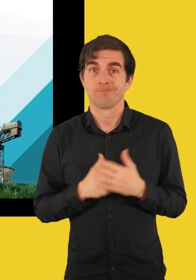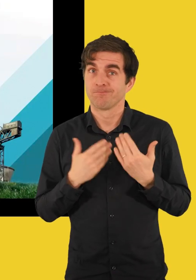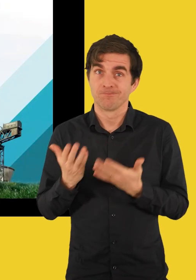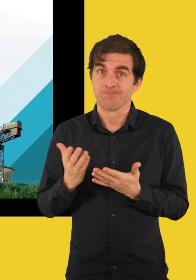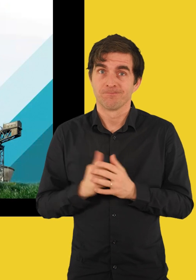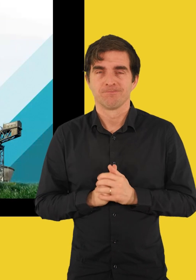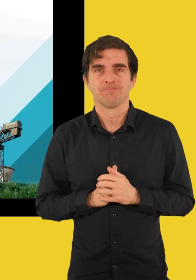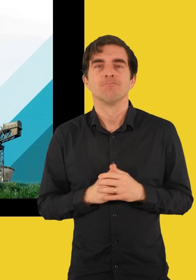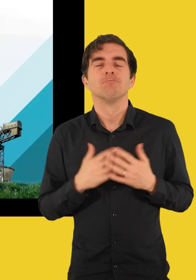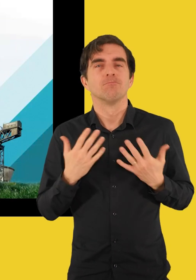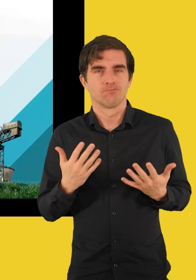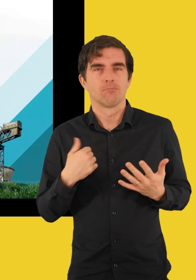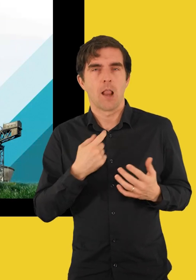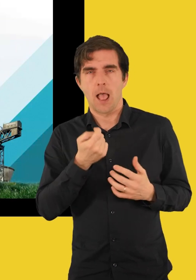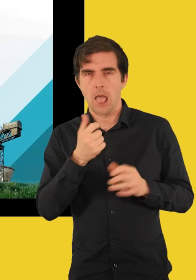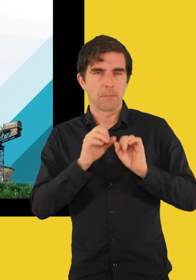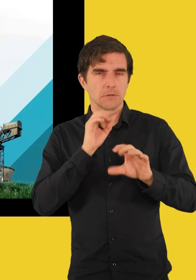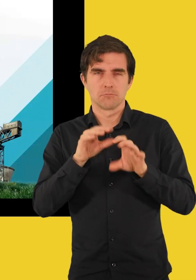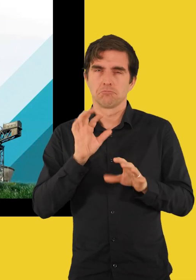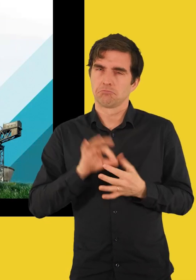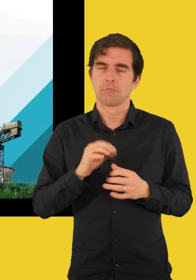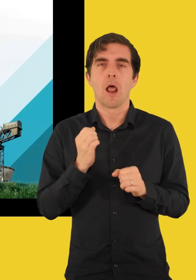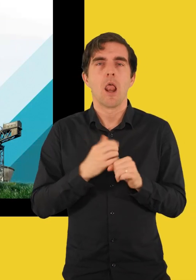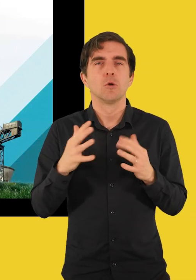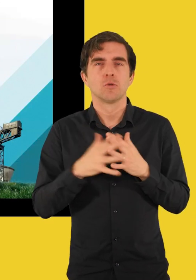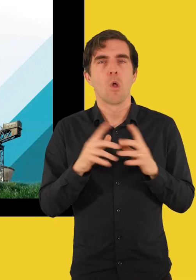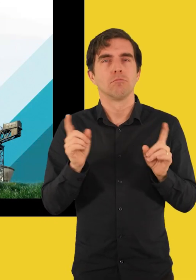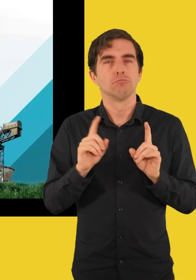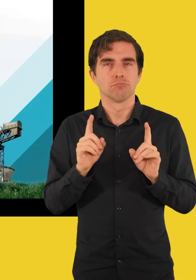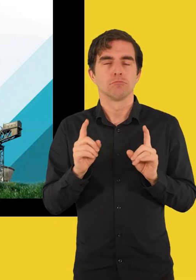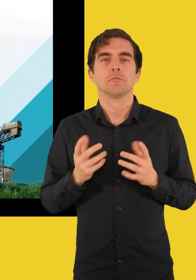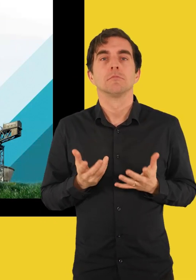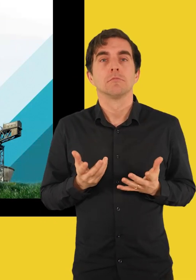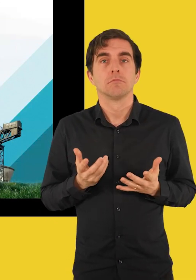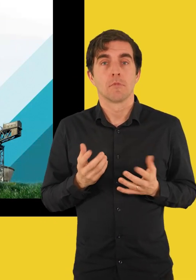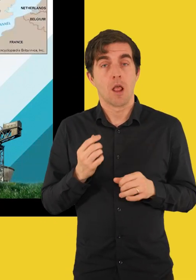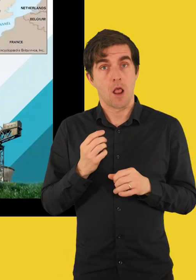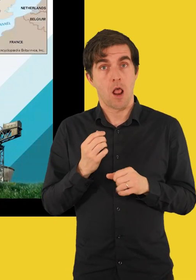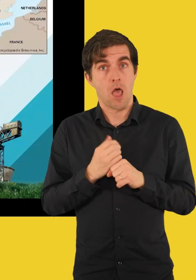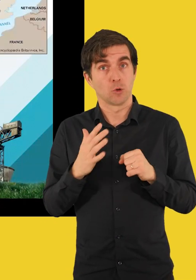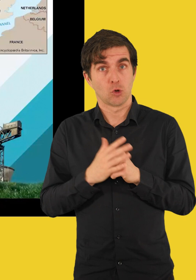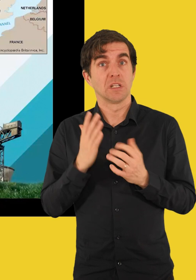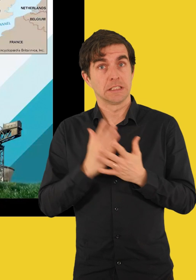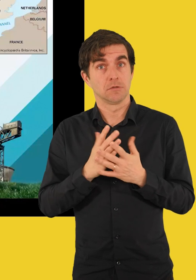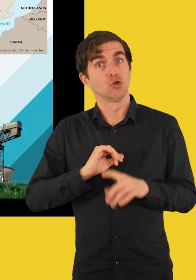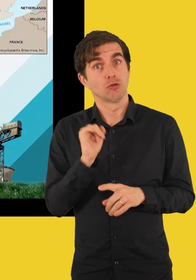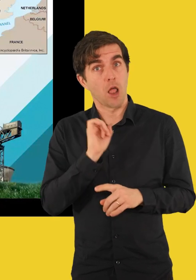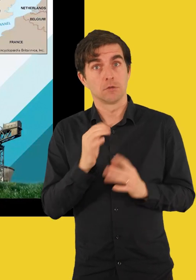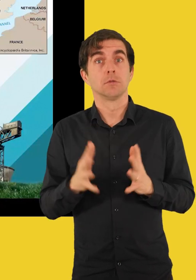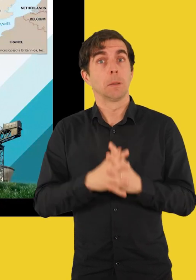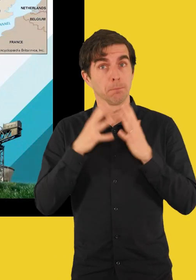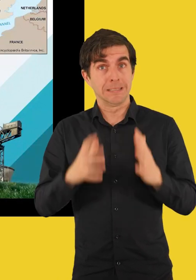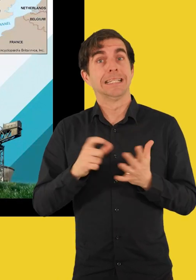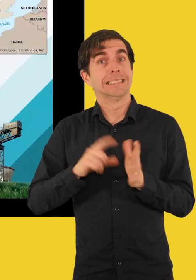Joe. So firstly then, a little bit of background around Glasgow. Glasgow is Scotland's largest